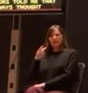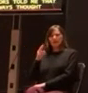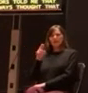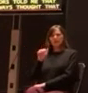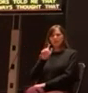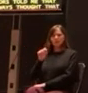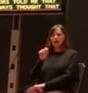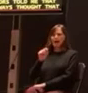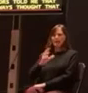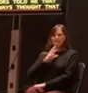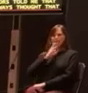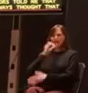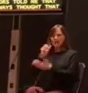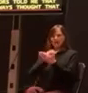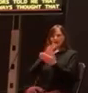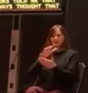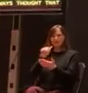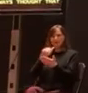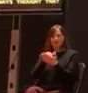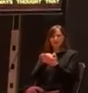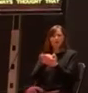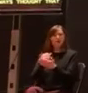Arts Center was an